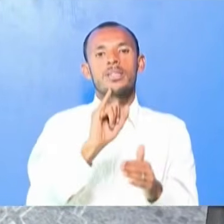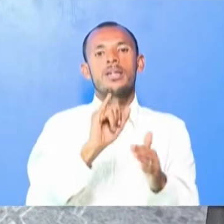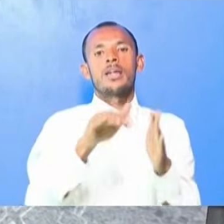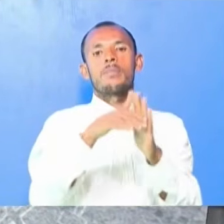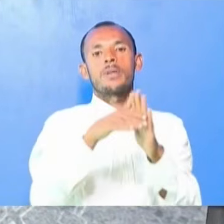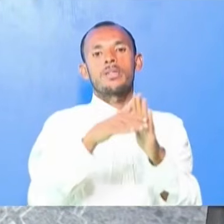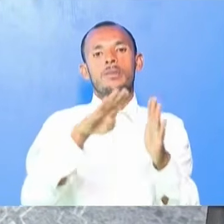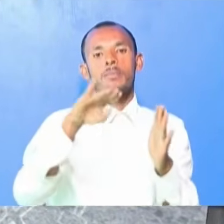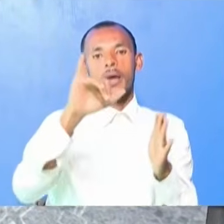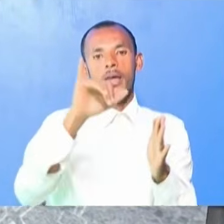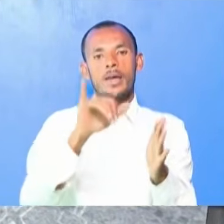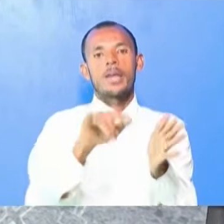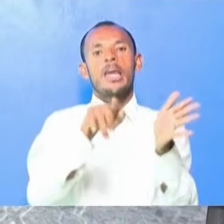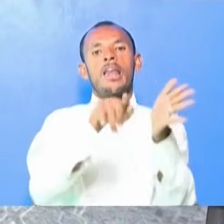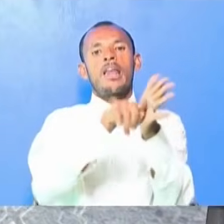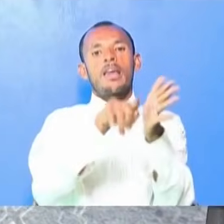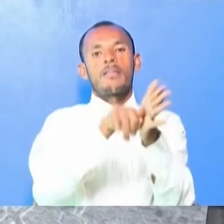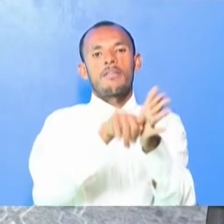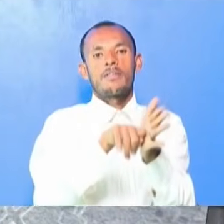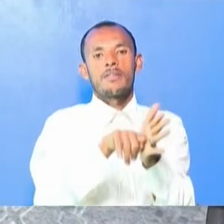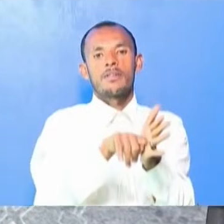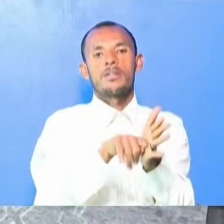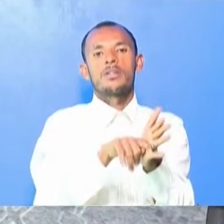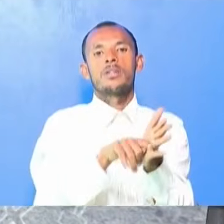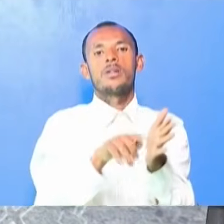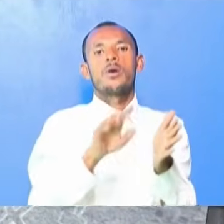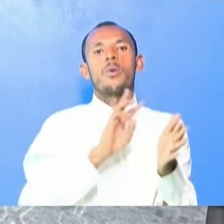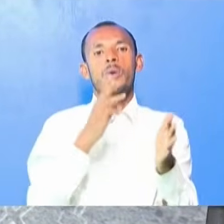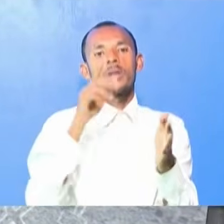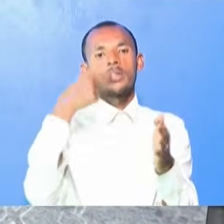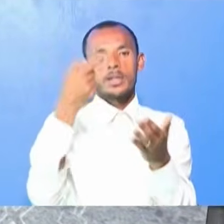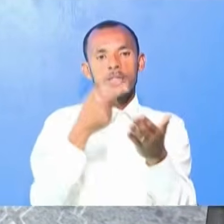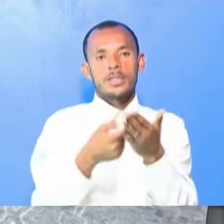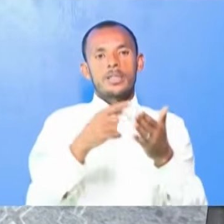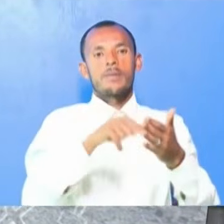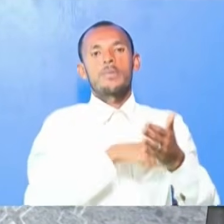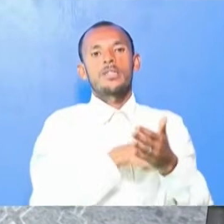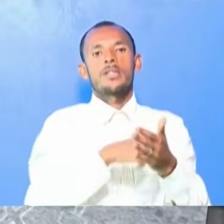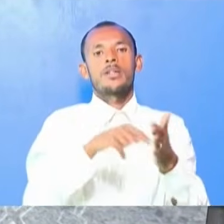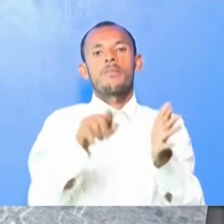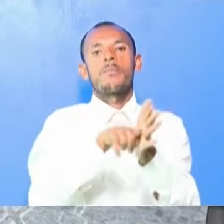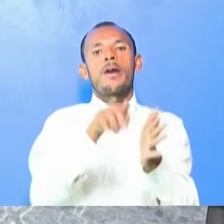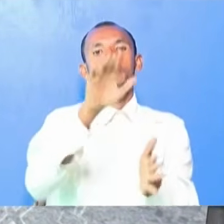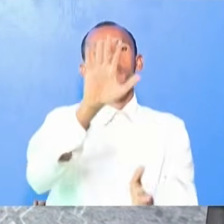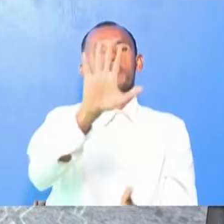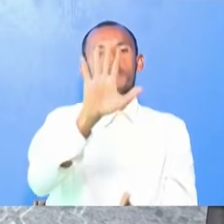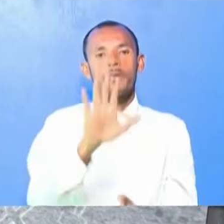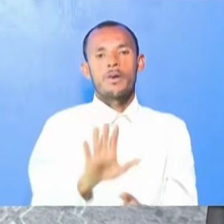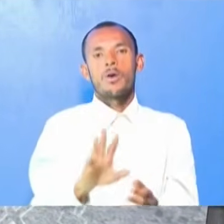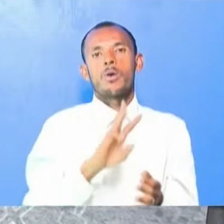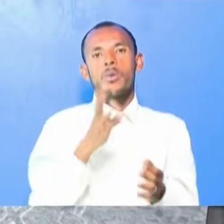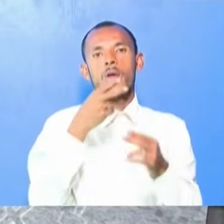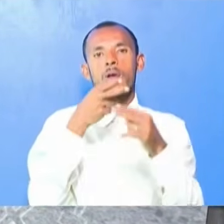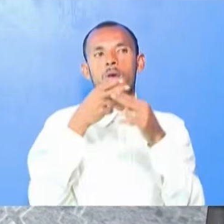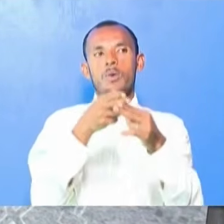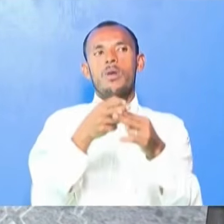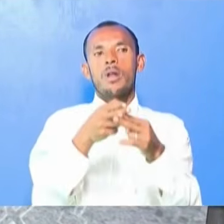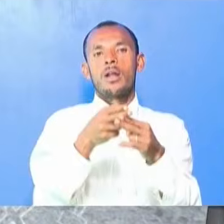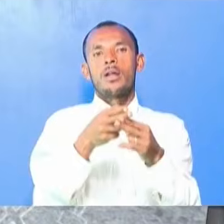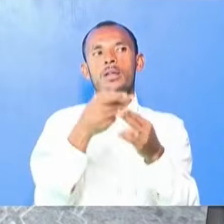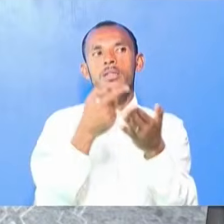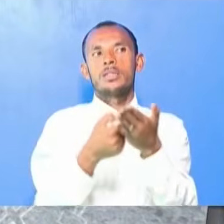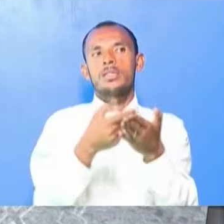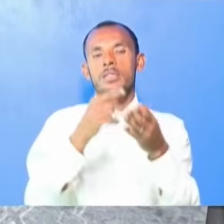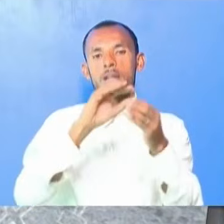represented by a number with minus sign. We say this temperature minus 5. So we call such a number